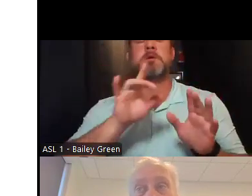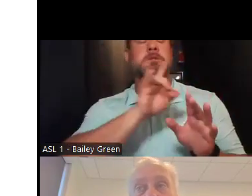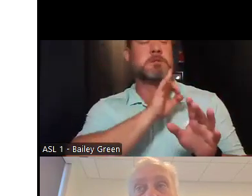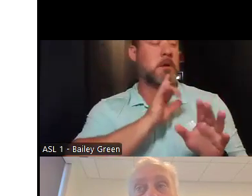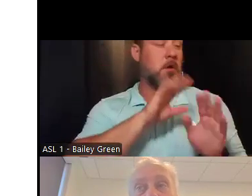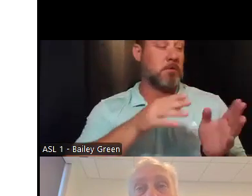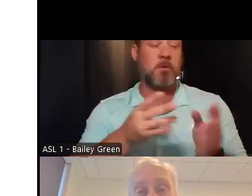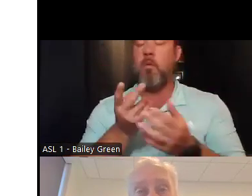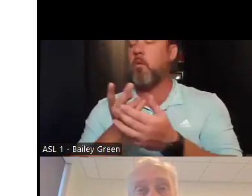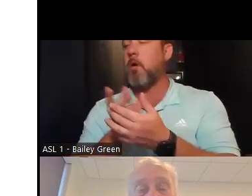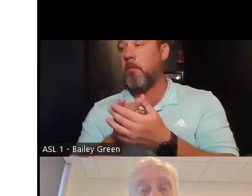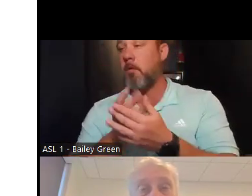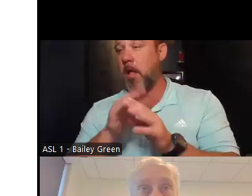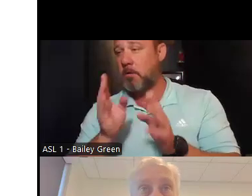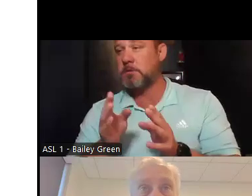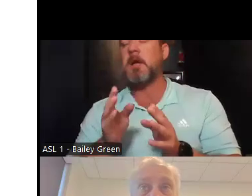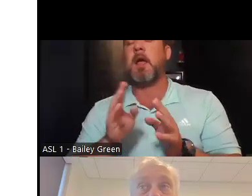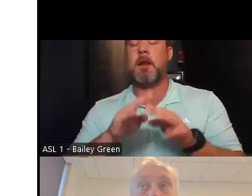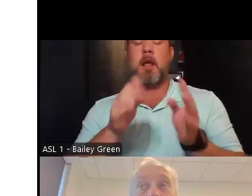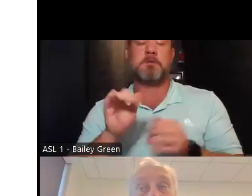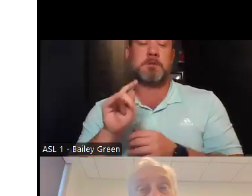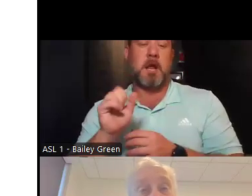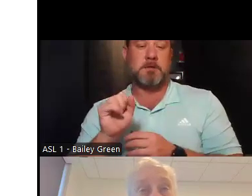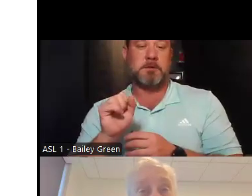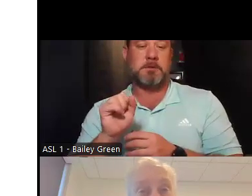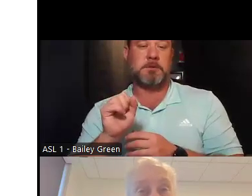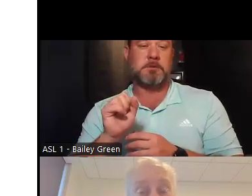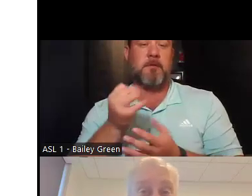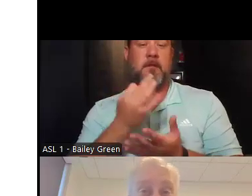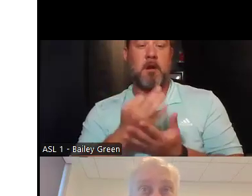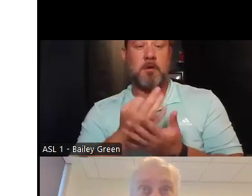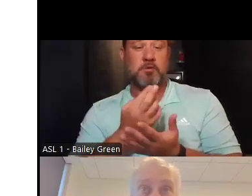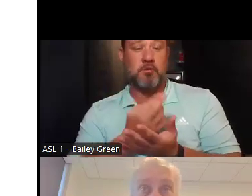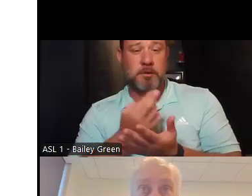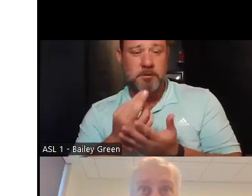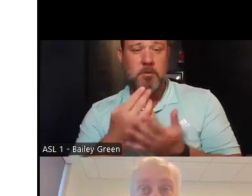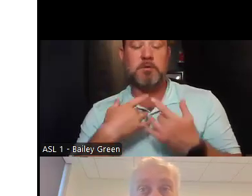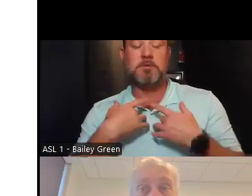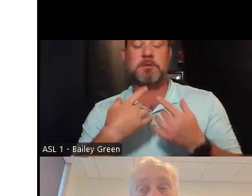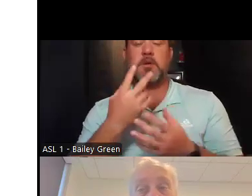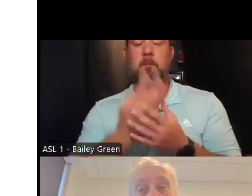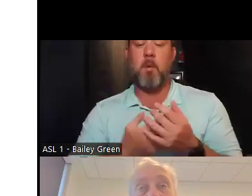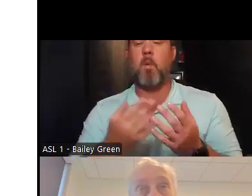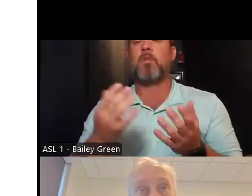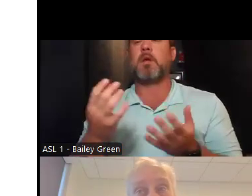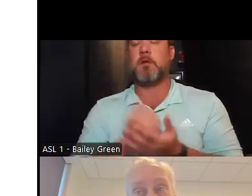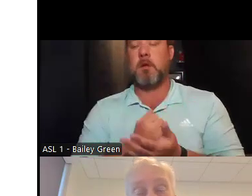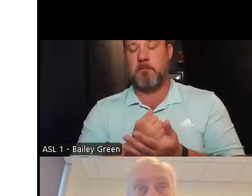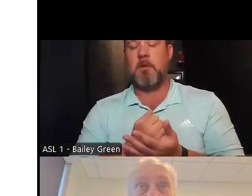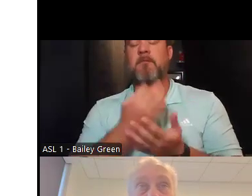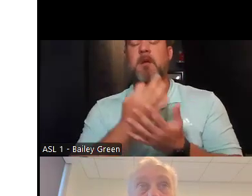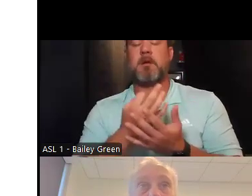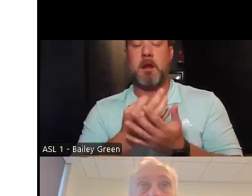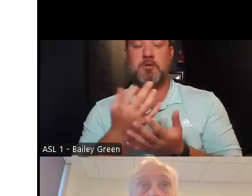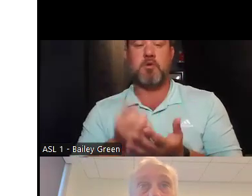or a couple household, and by health status. For financial resources, we're considering both income and also financial